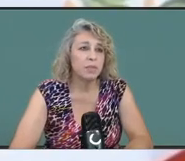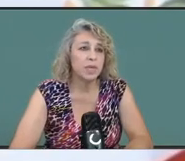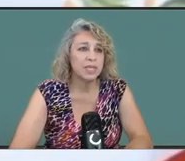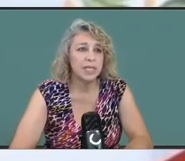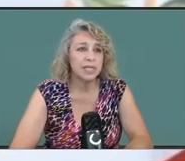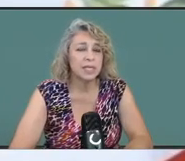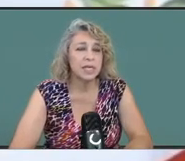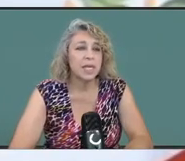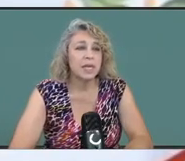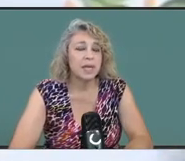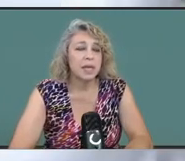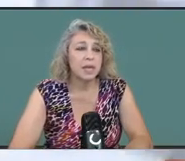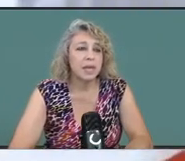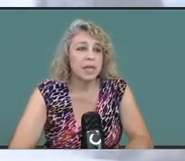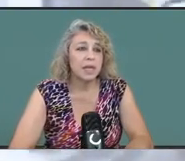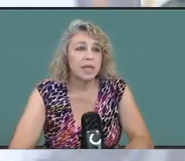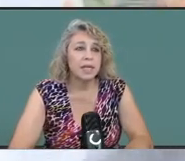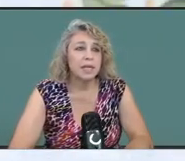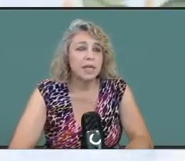the president,